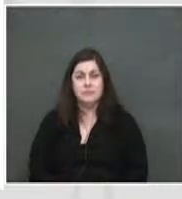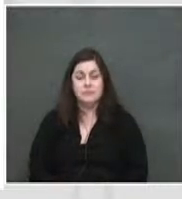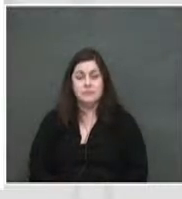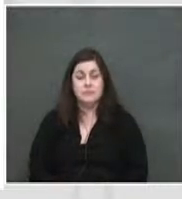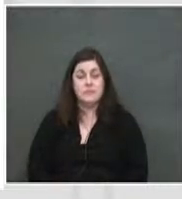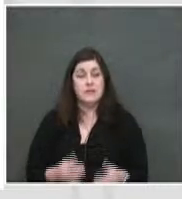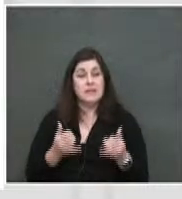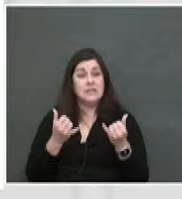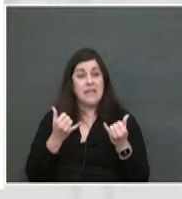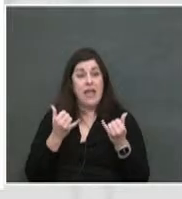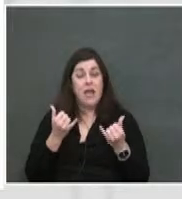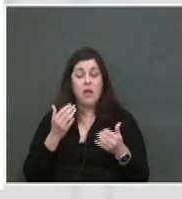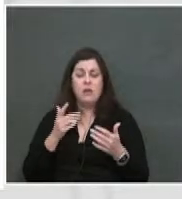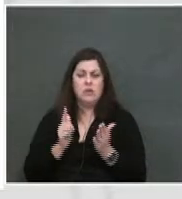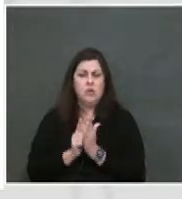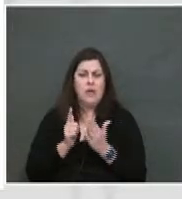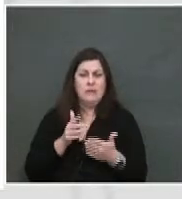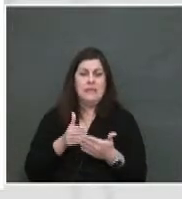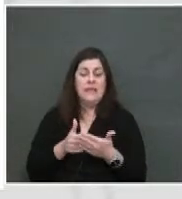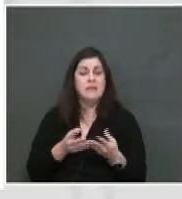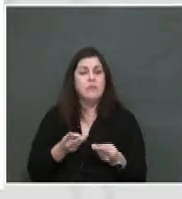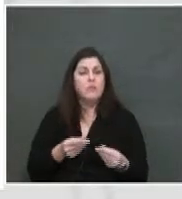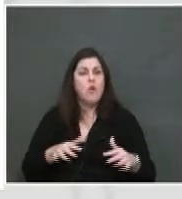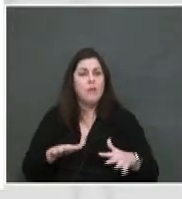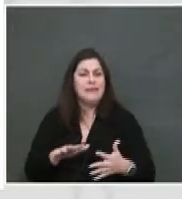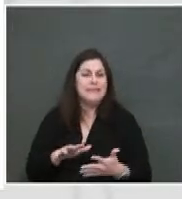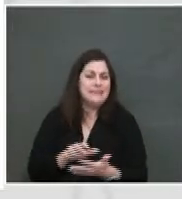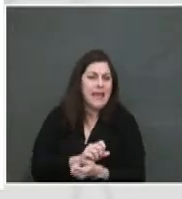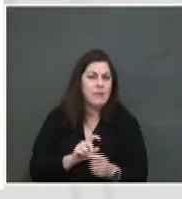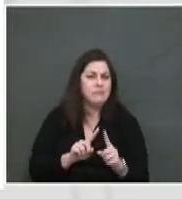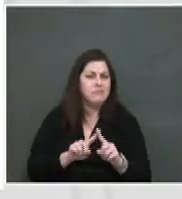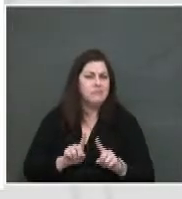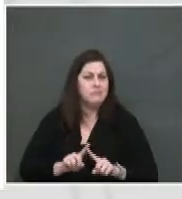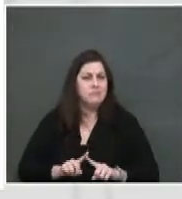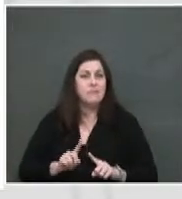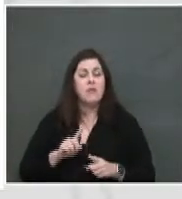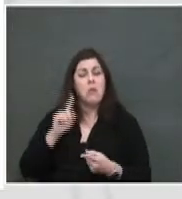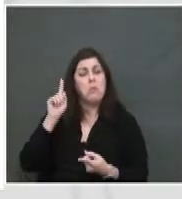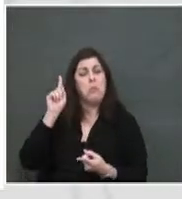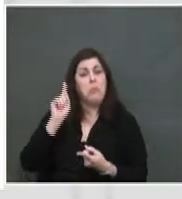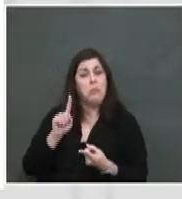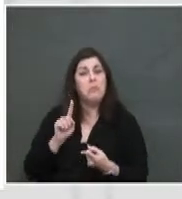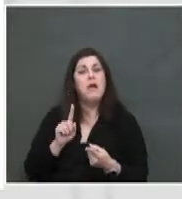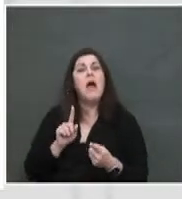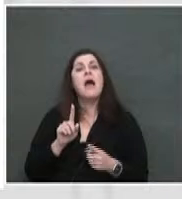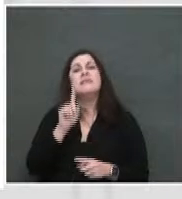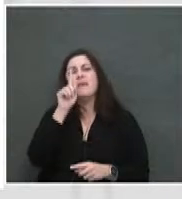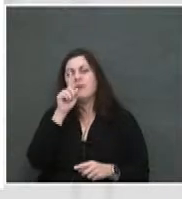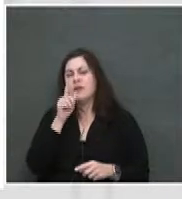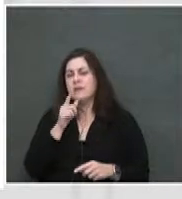And then crimes against property, lastly, they decrease with the exception of criminal mischief.